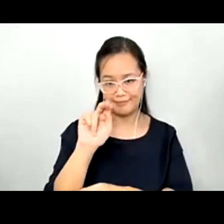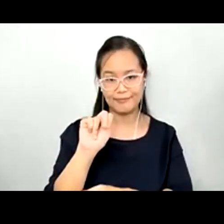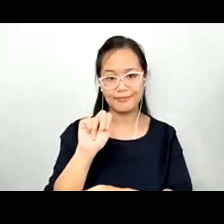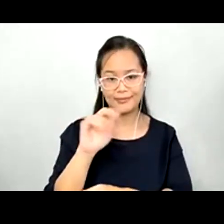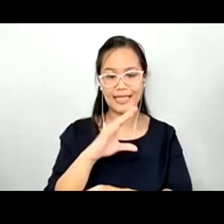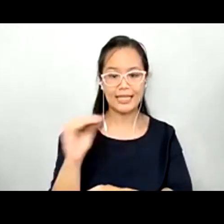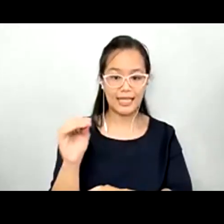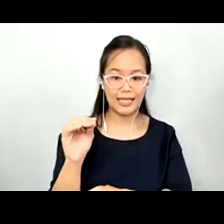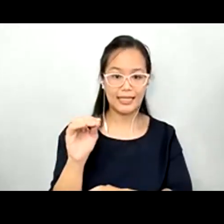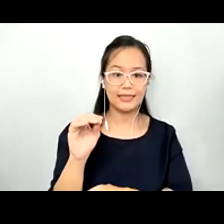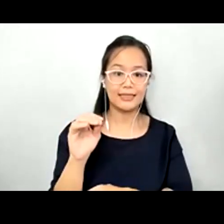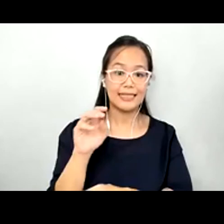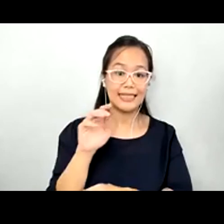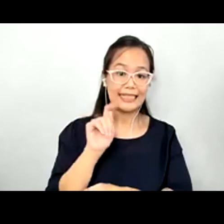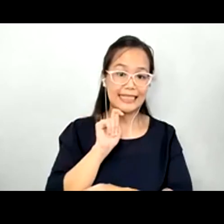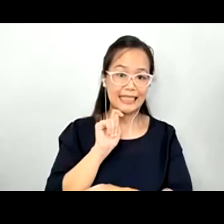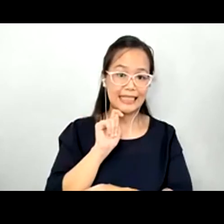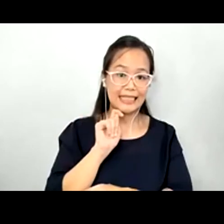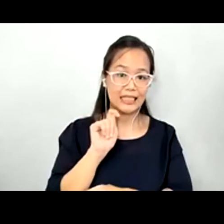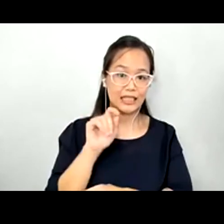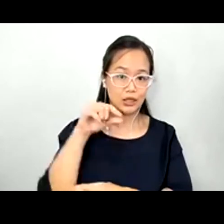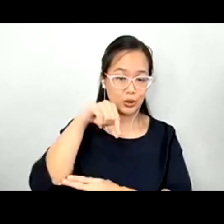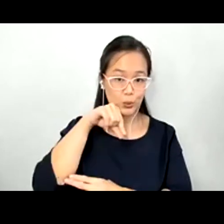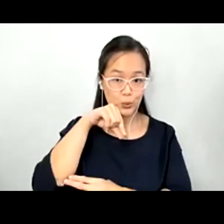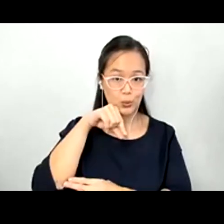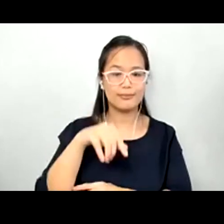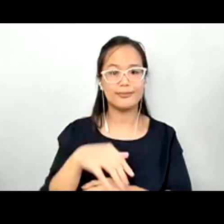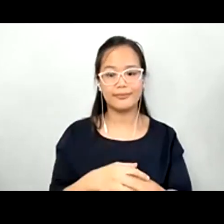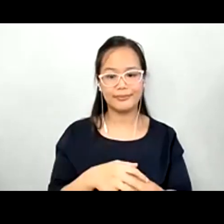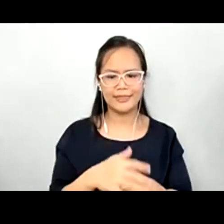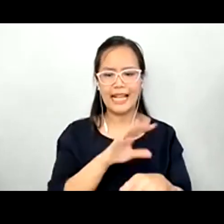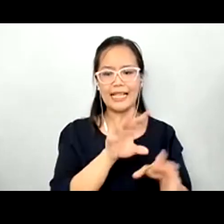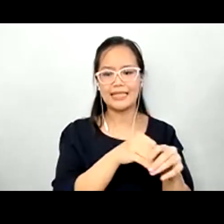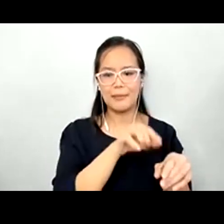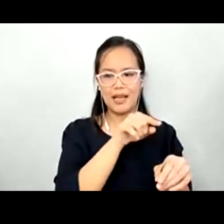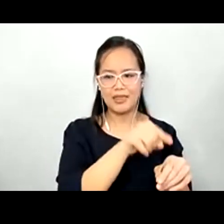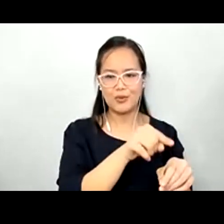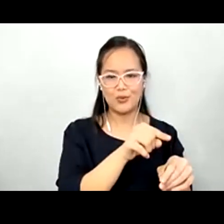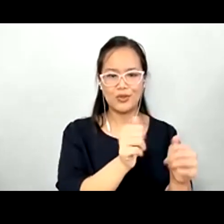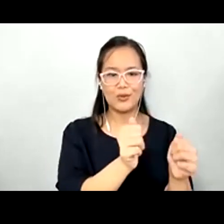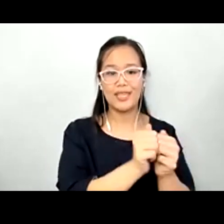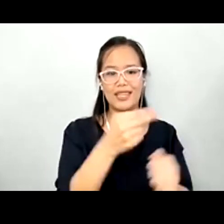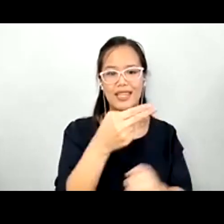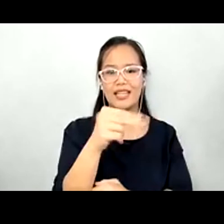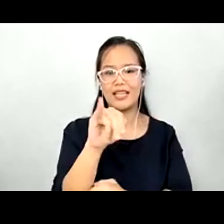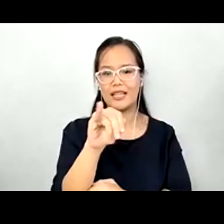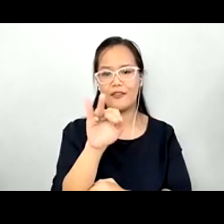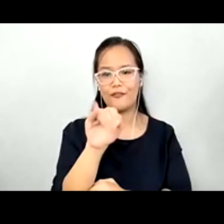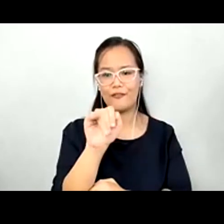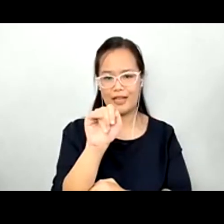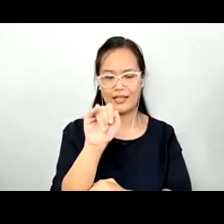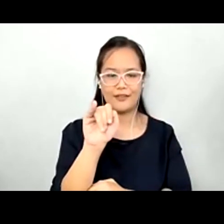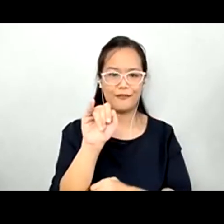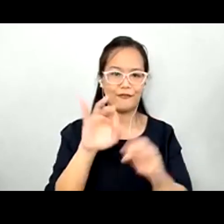Mark TQ Antiquenio, who is, part of the HIFI family as well. He is